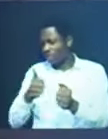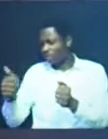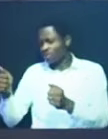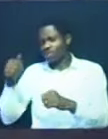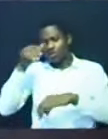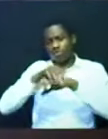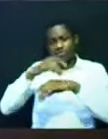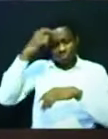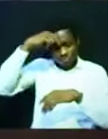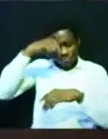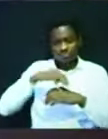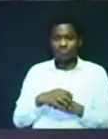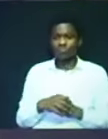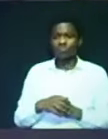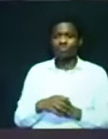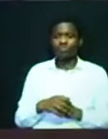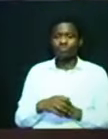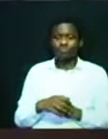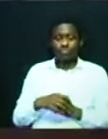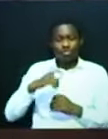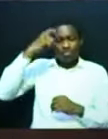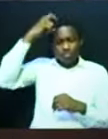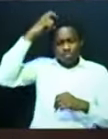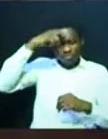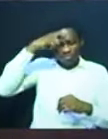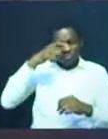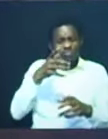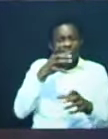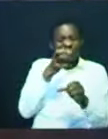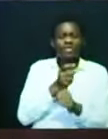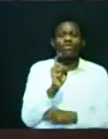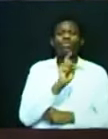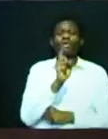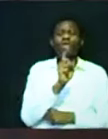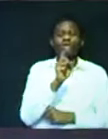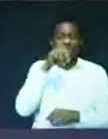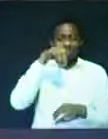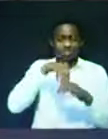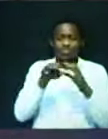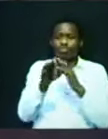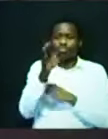And wisdom comes from the word of God.